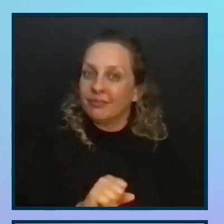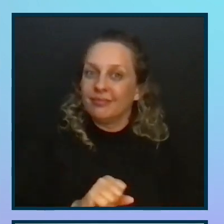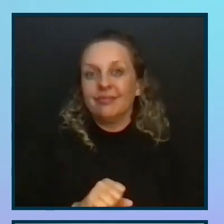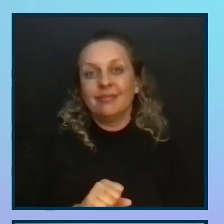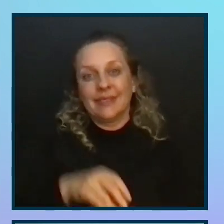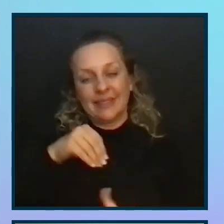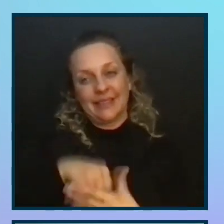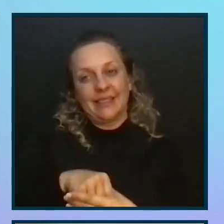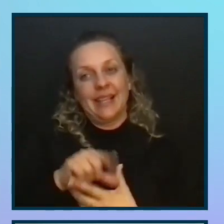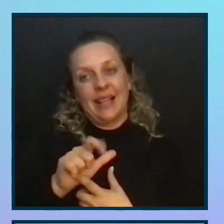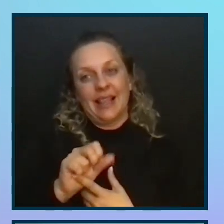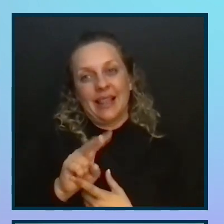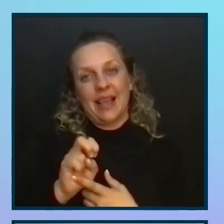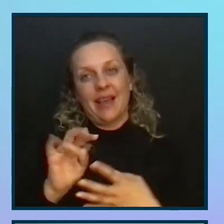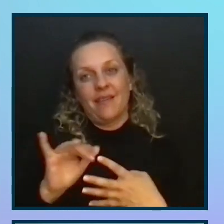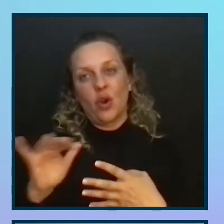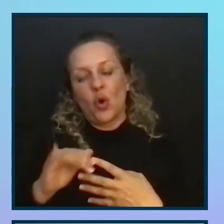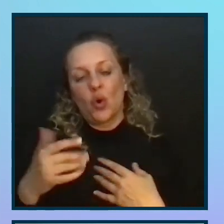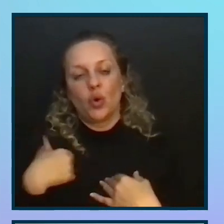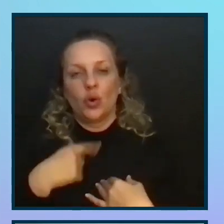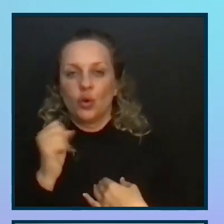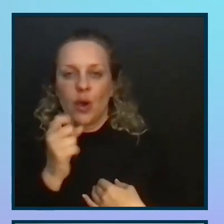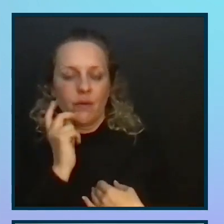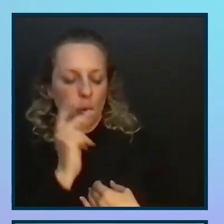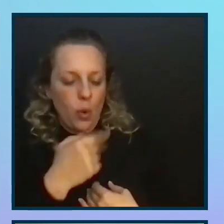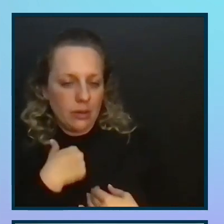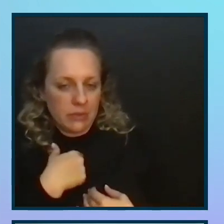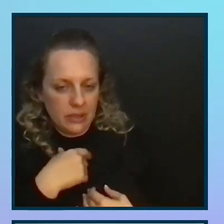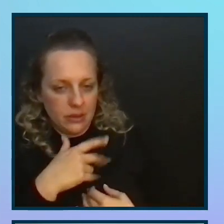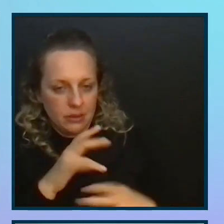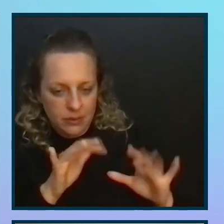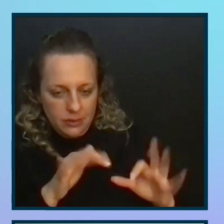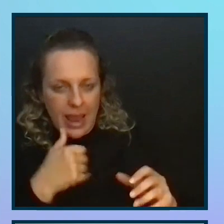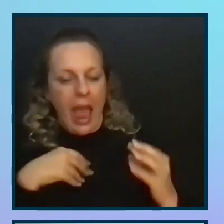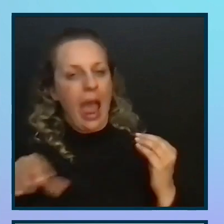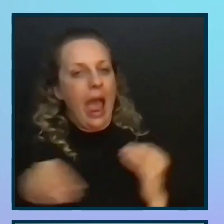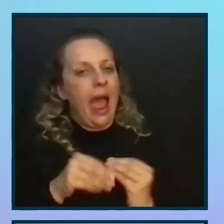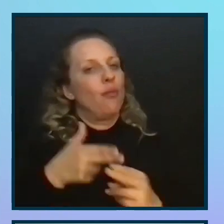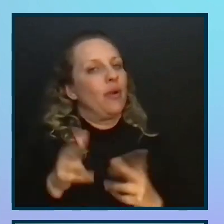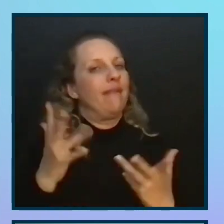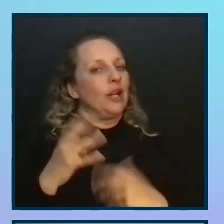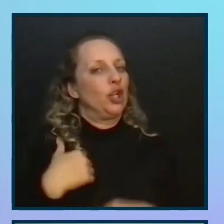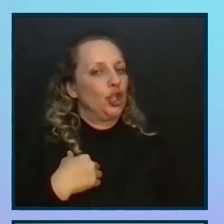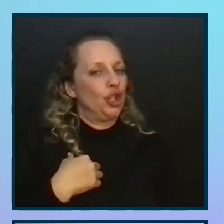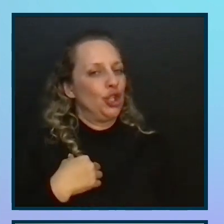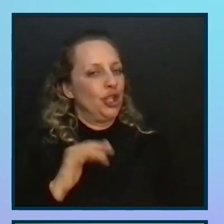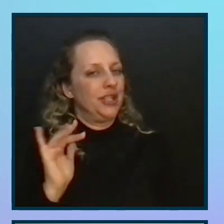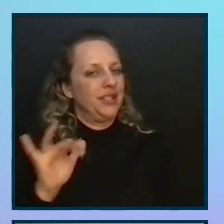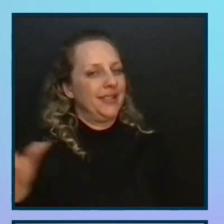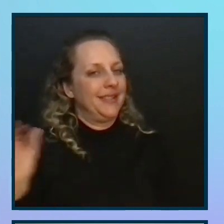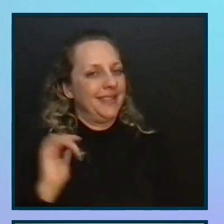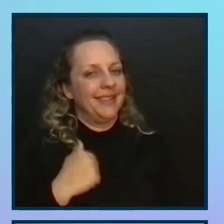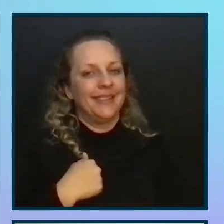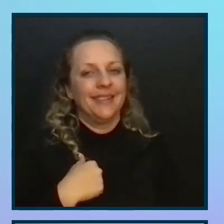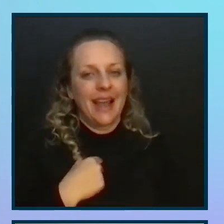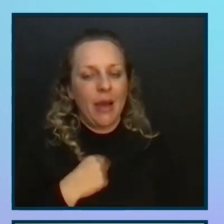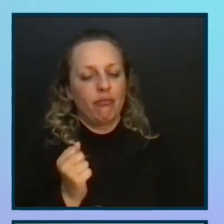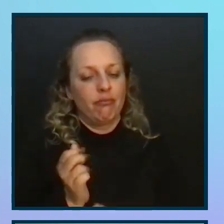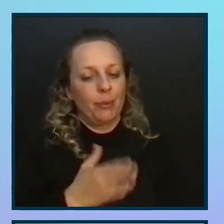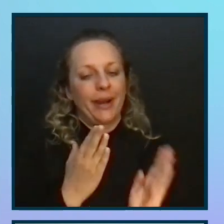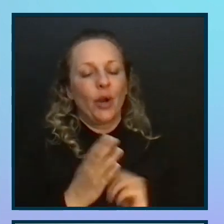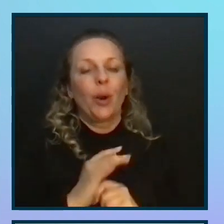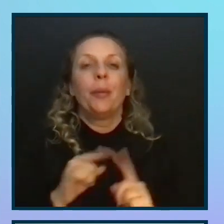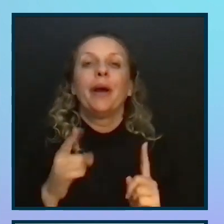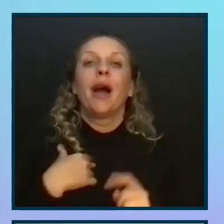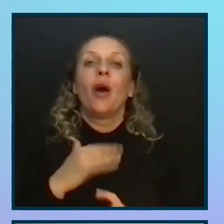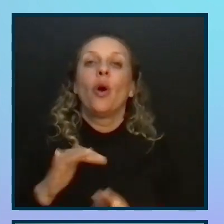to not make you watch me type weird selectors, I had it pre-filled in. But what I'm going to do, like I said, is actually write